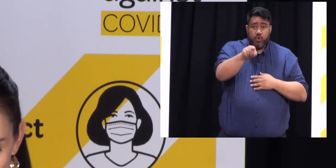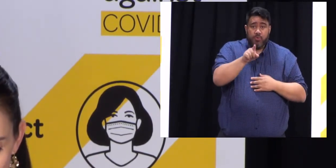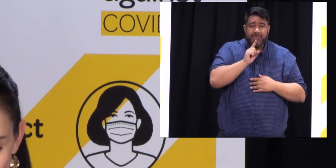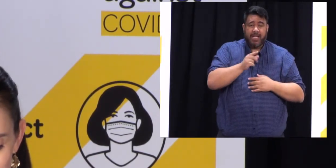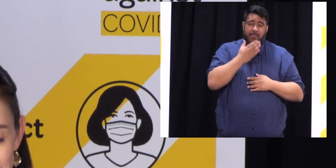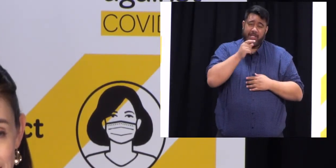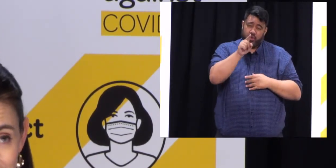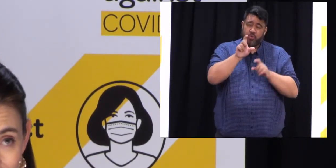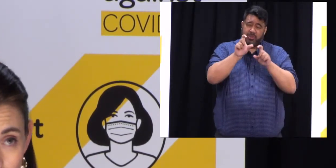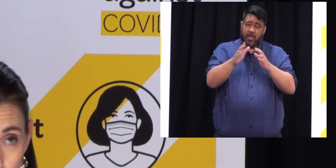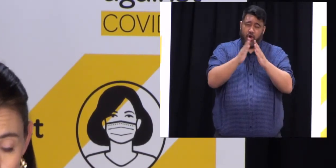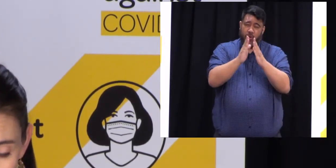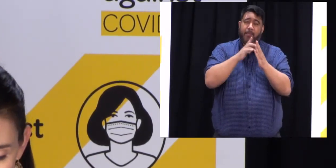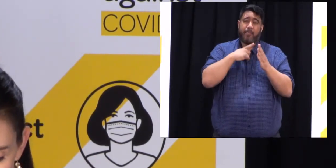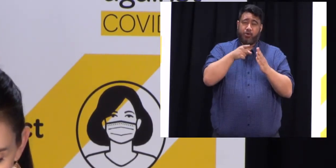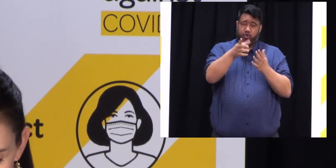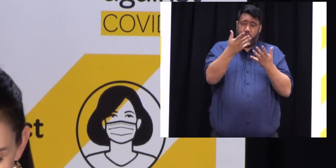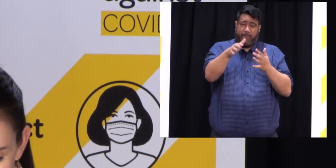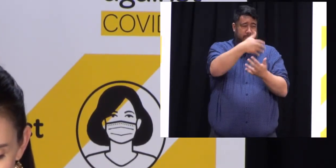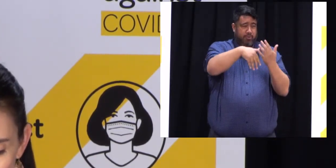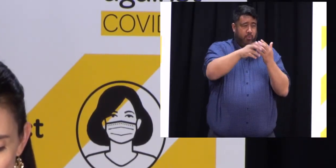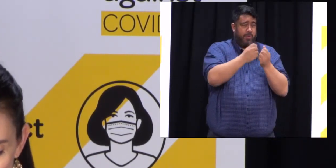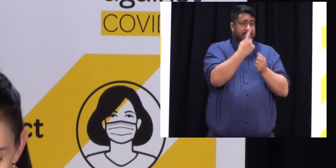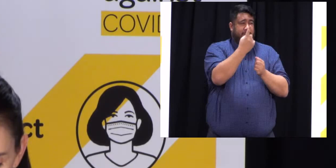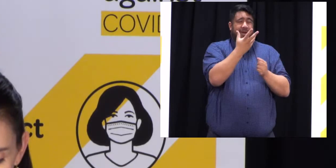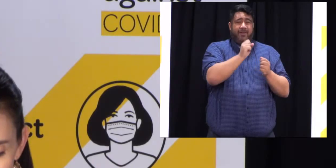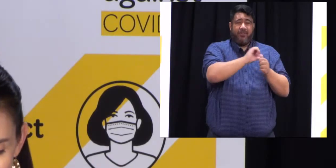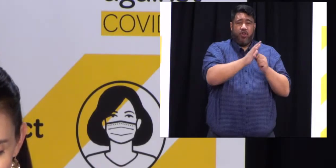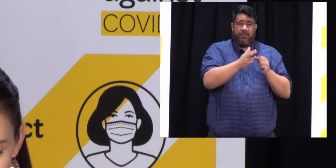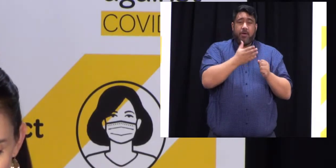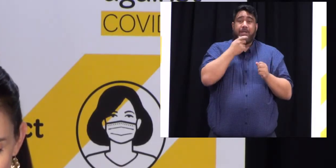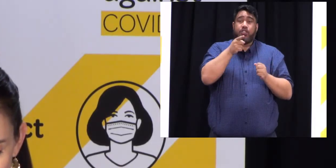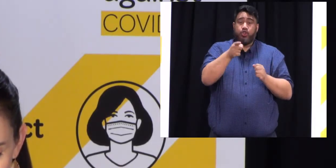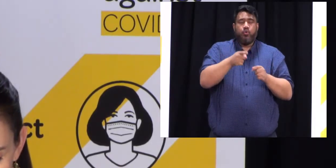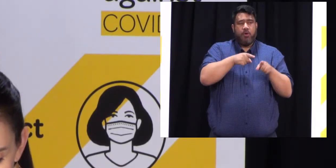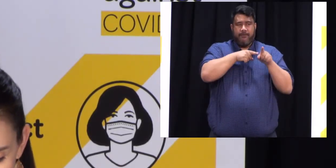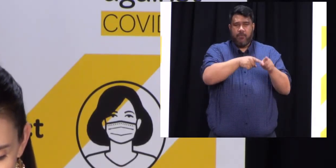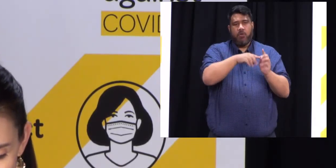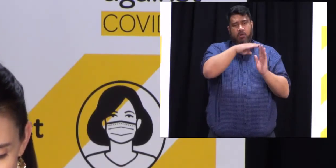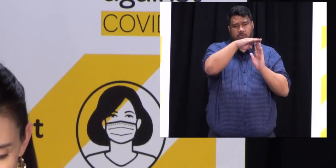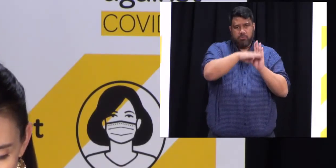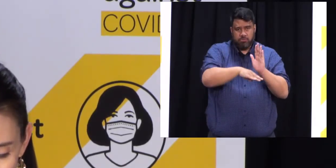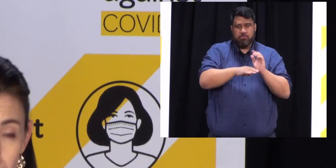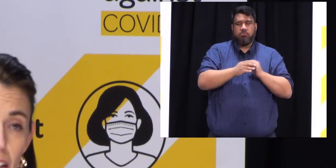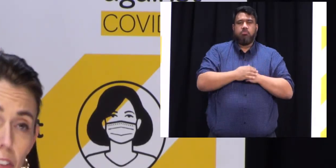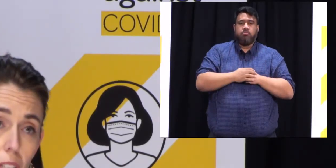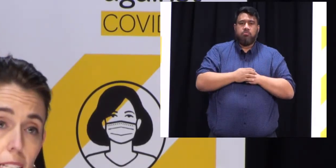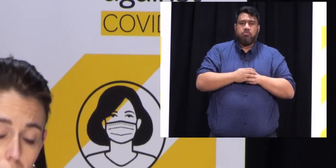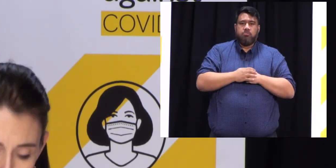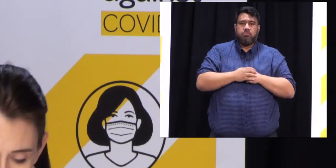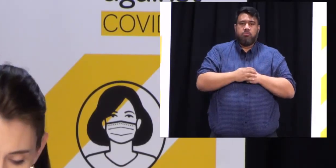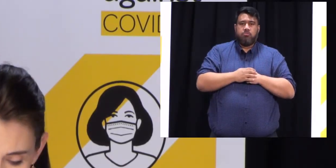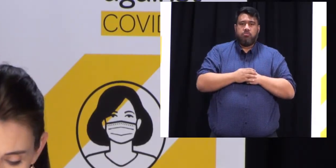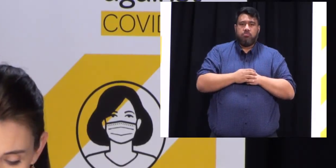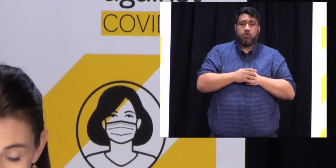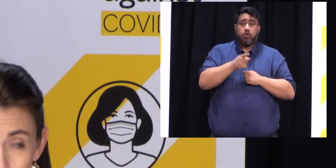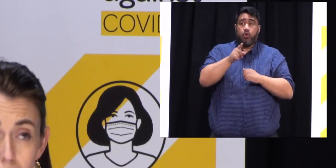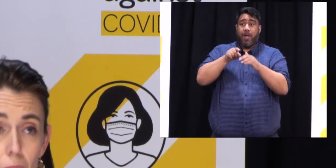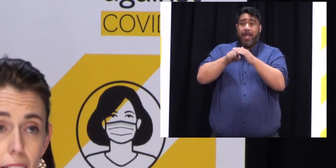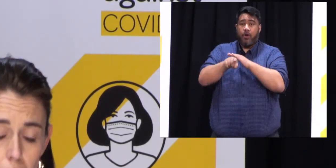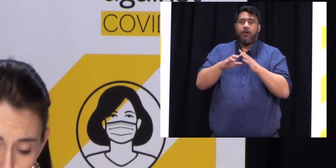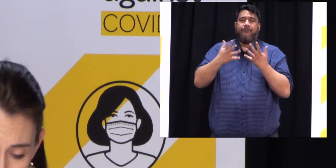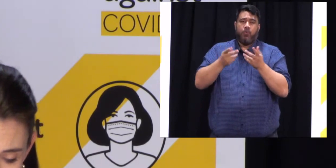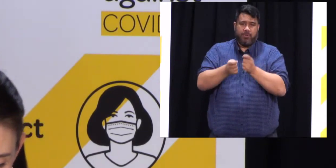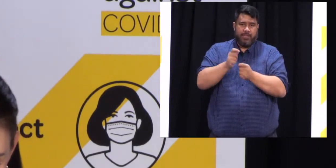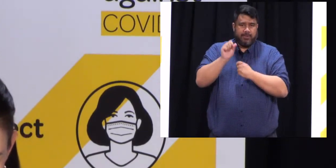at home. Get others to do your groceries. Only leave to get a test. If you need support, please